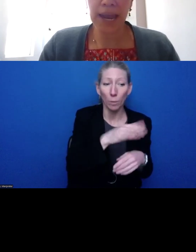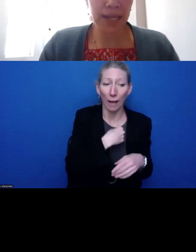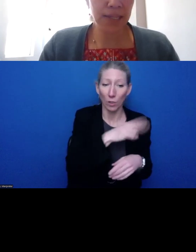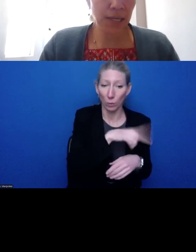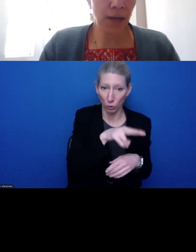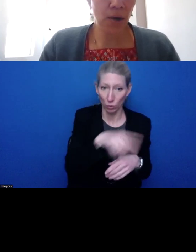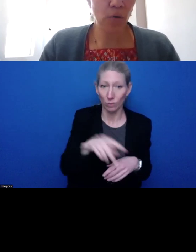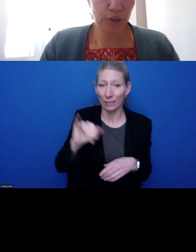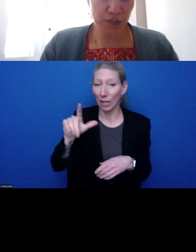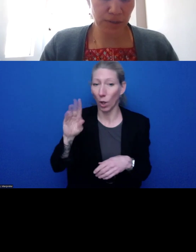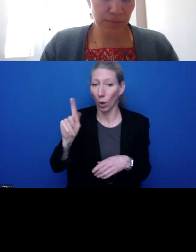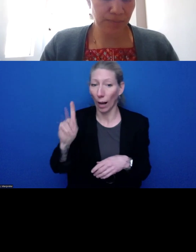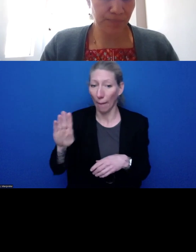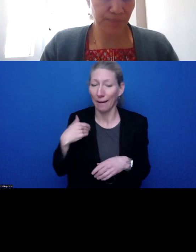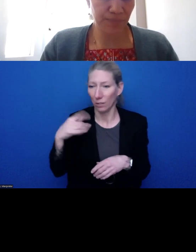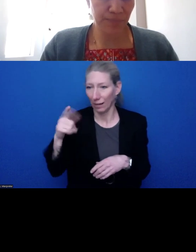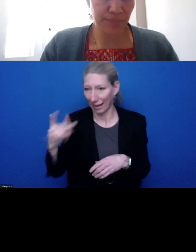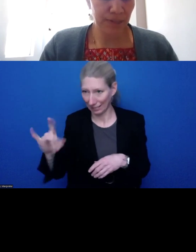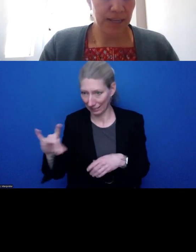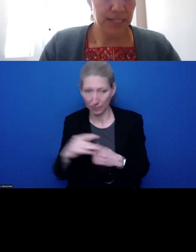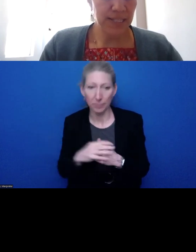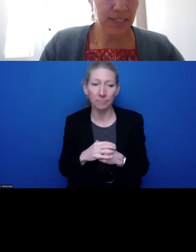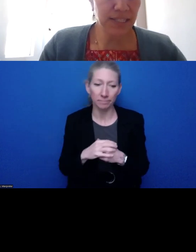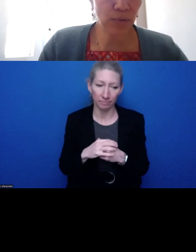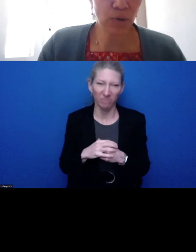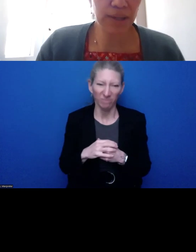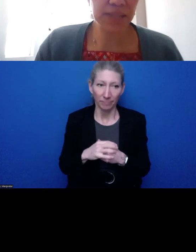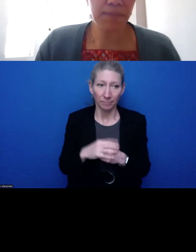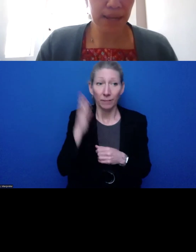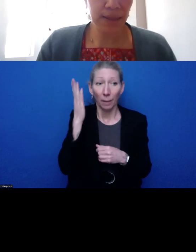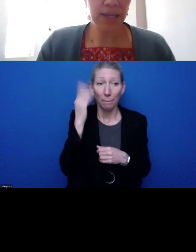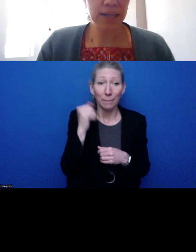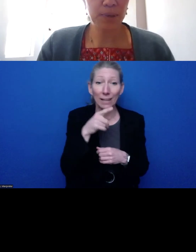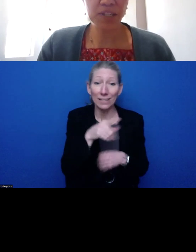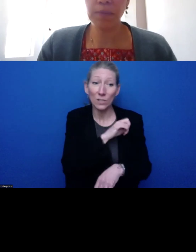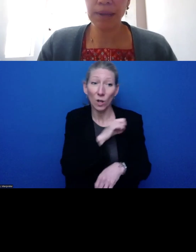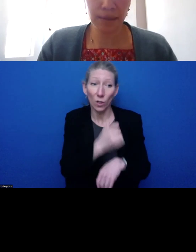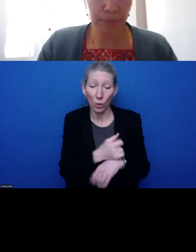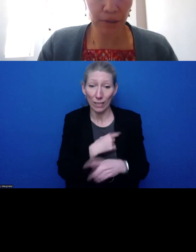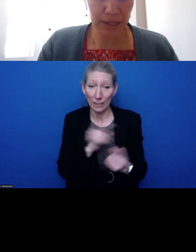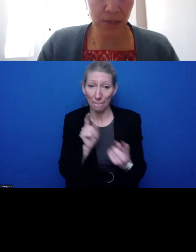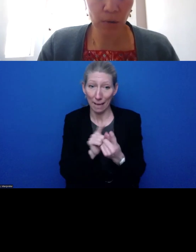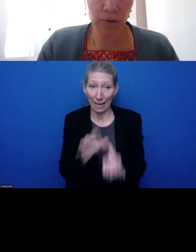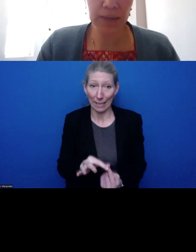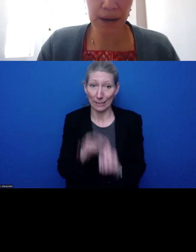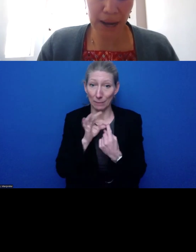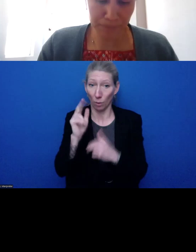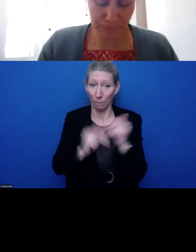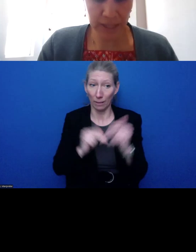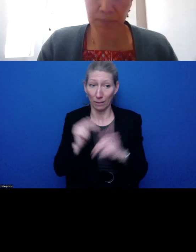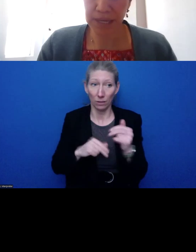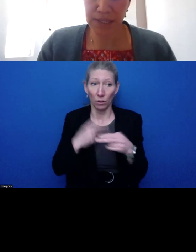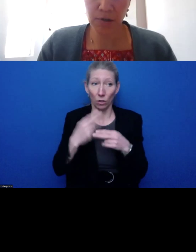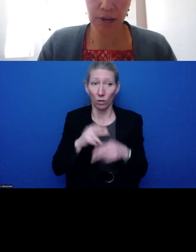had 18 officials. Since these authorities met in special buildings called